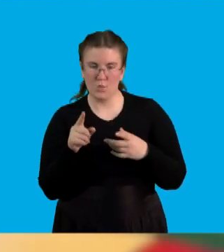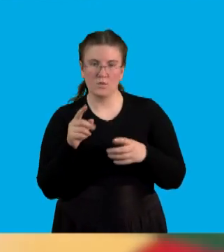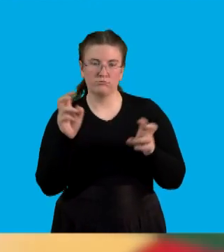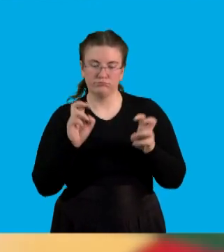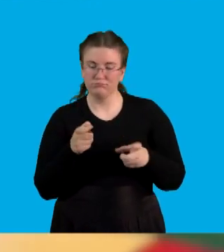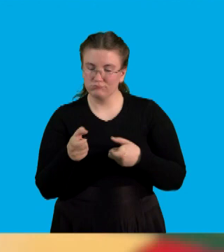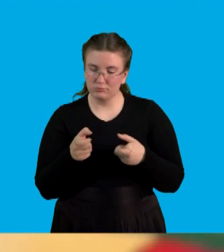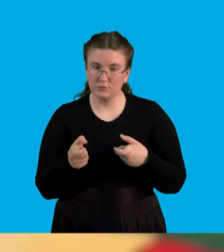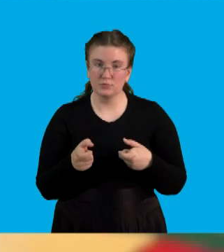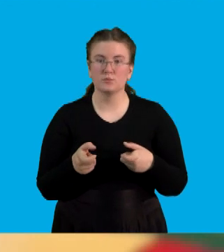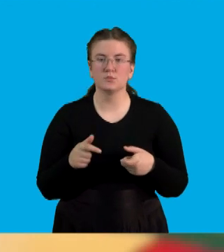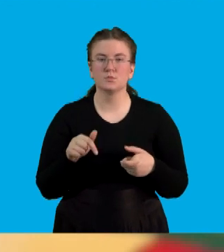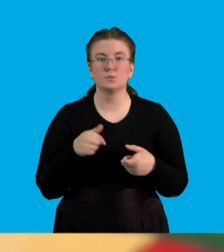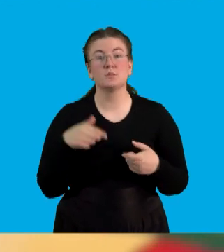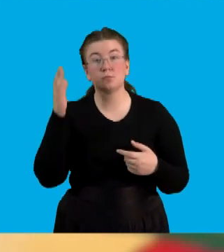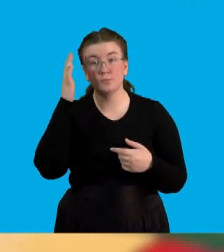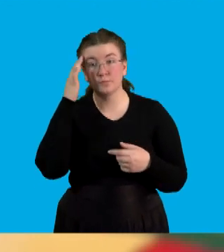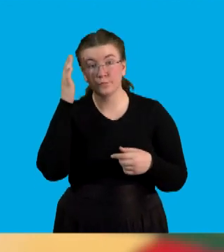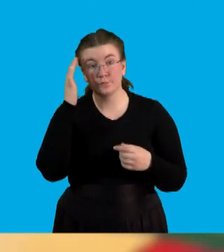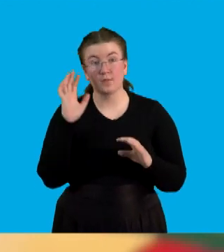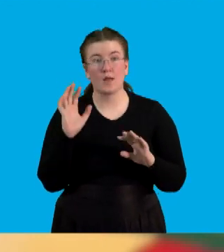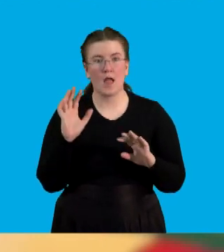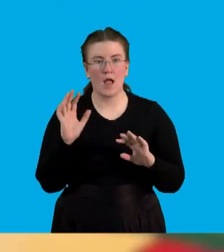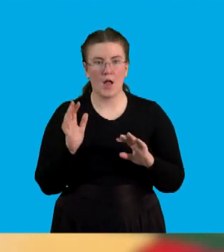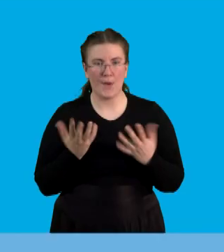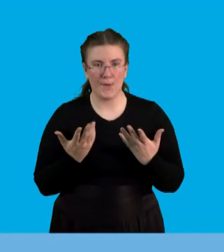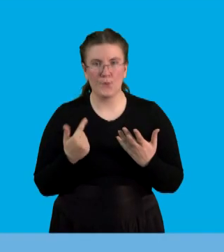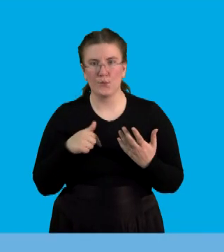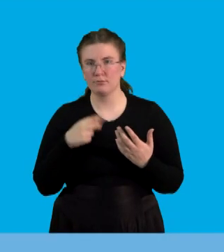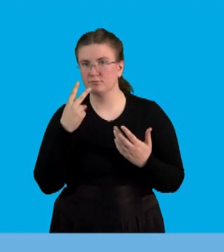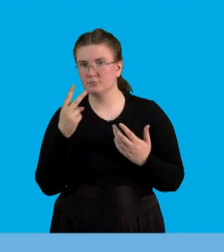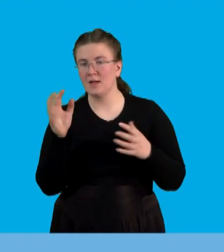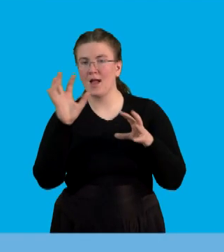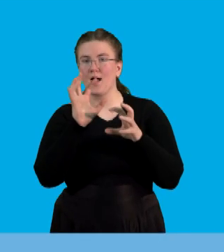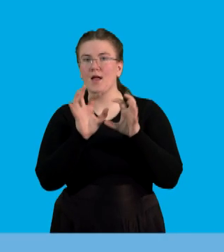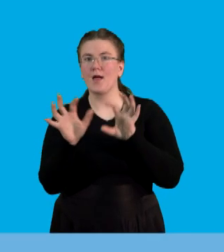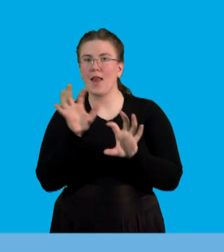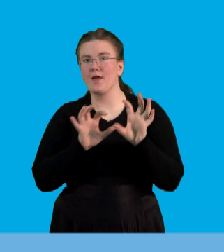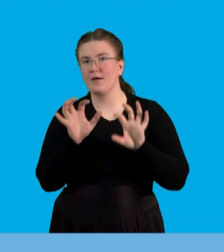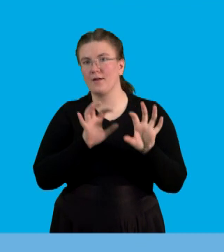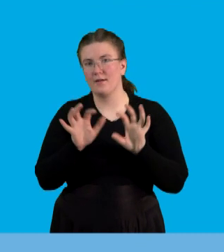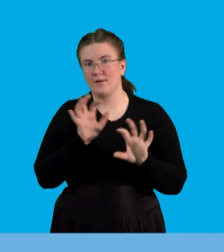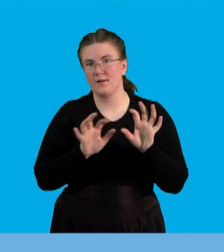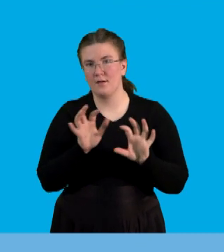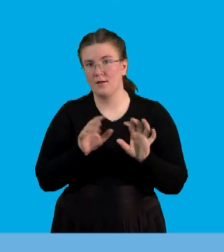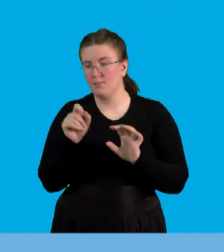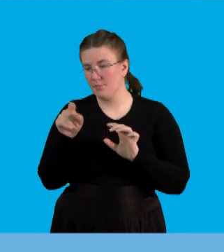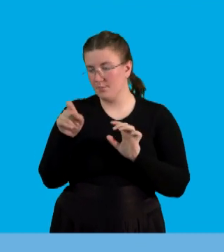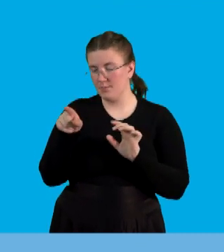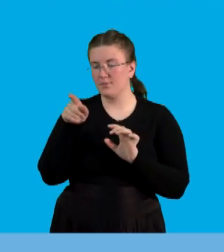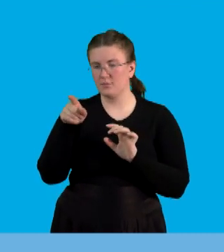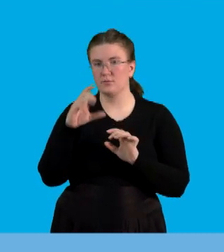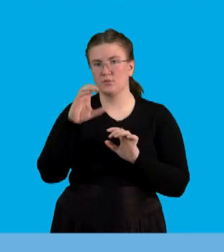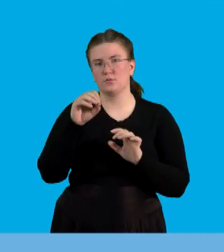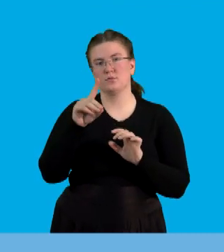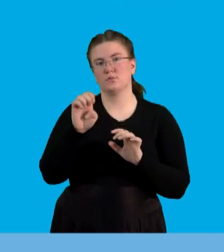flow of current. So for us to be able to know that resistance, we're going to be looking at these resistors here. The colors given to us there, they are